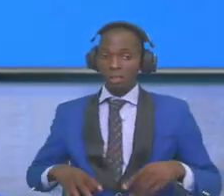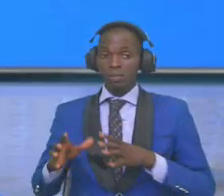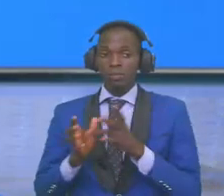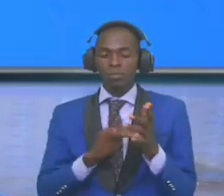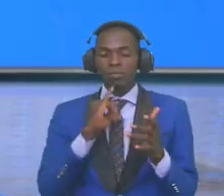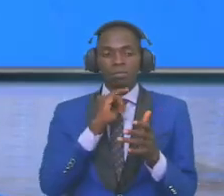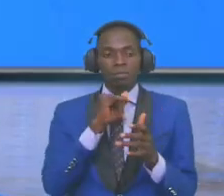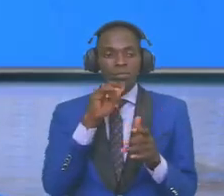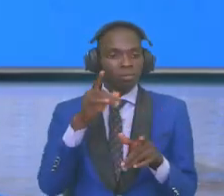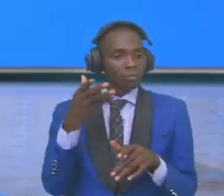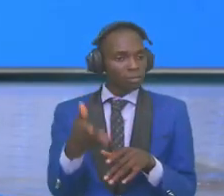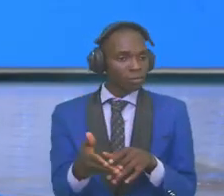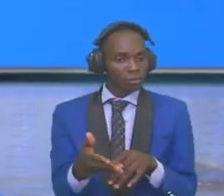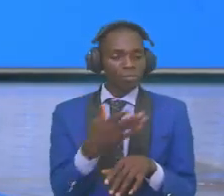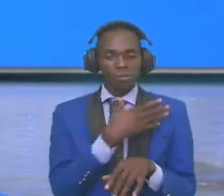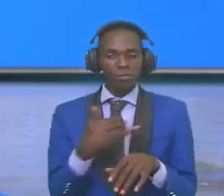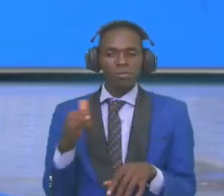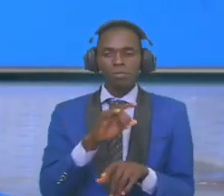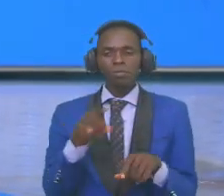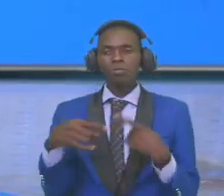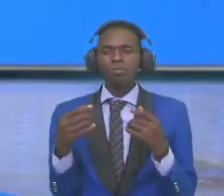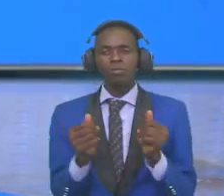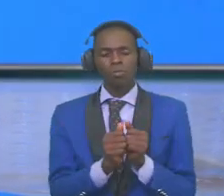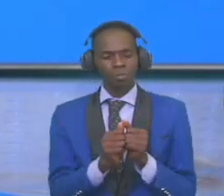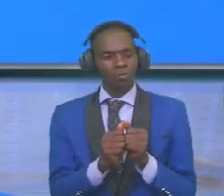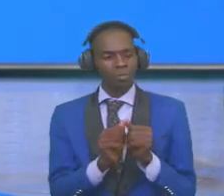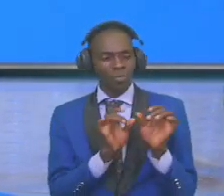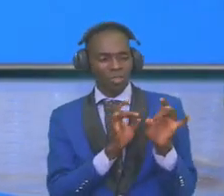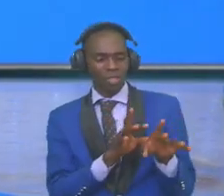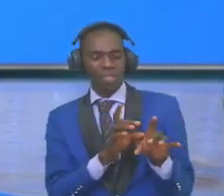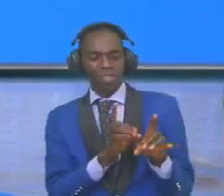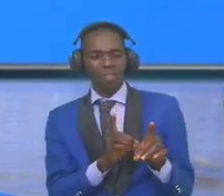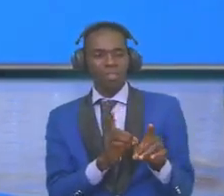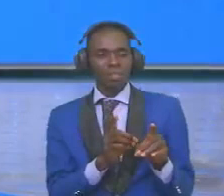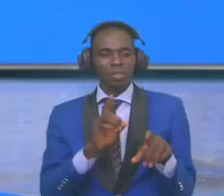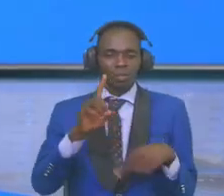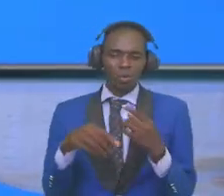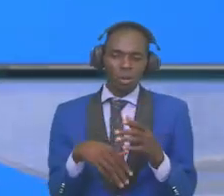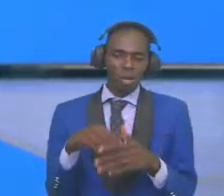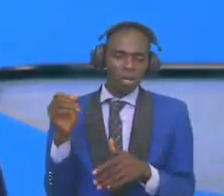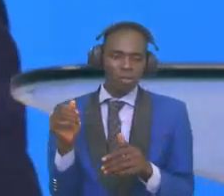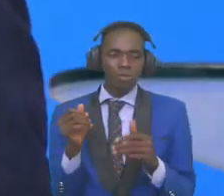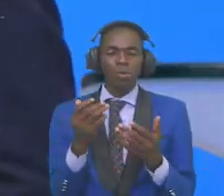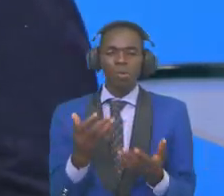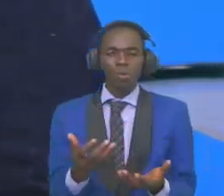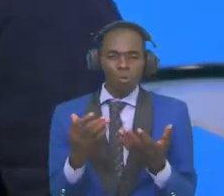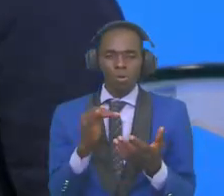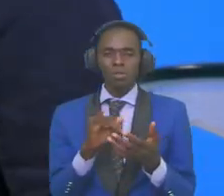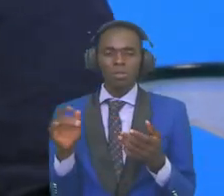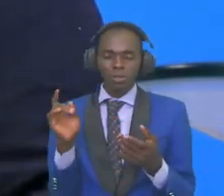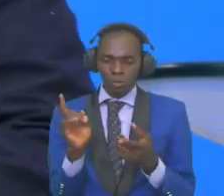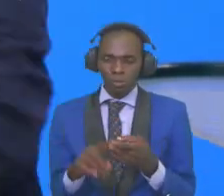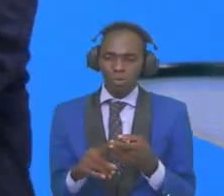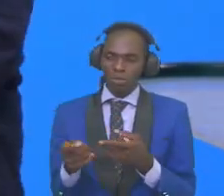they go out with hatred, and they go out with animosity, and they go out wanting to instigate